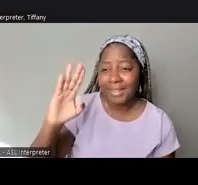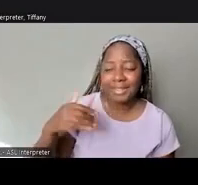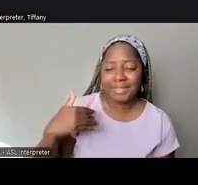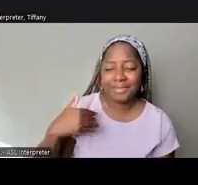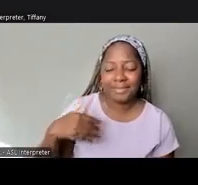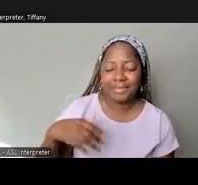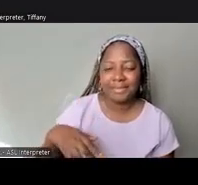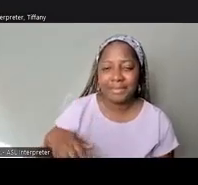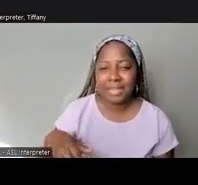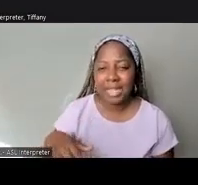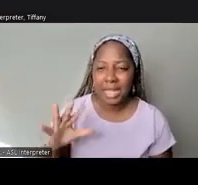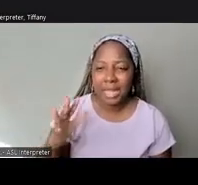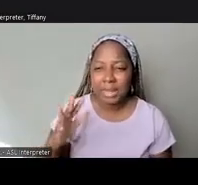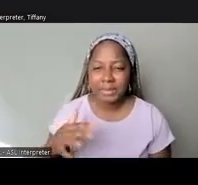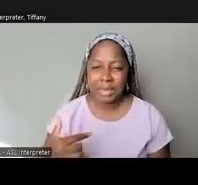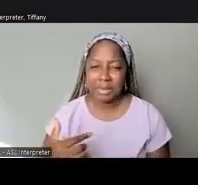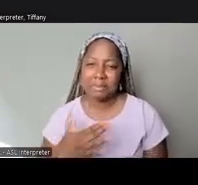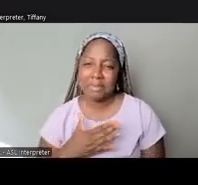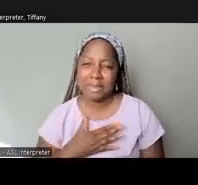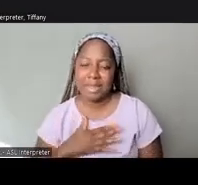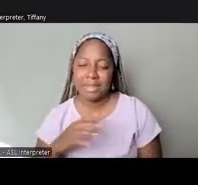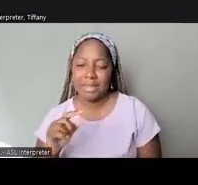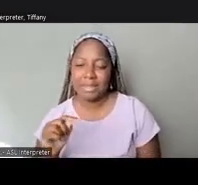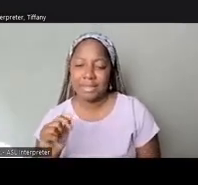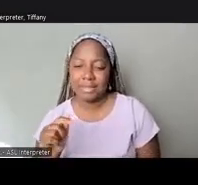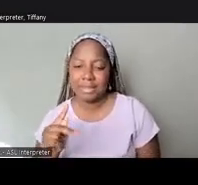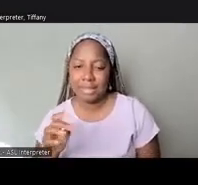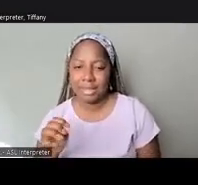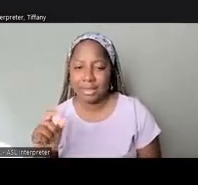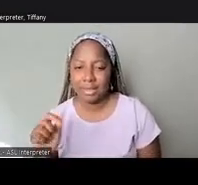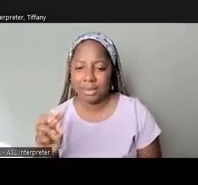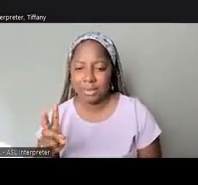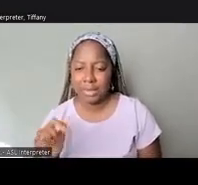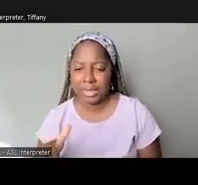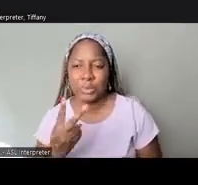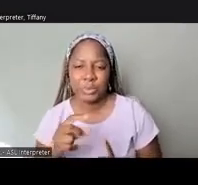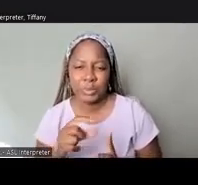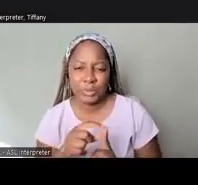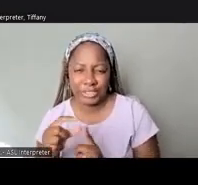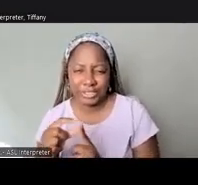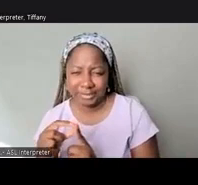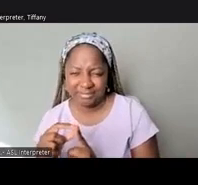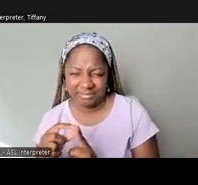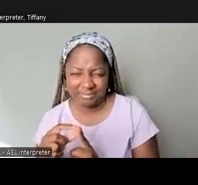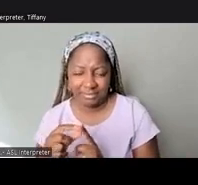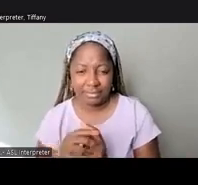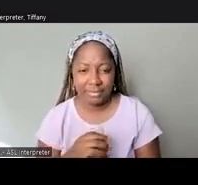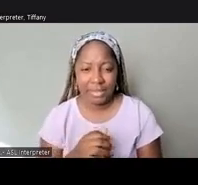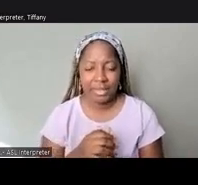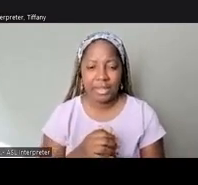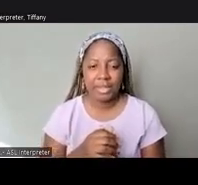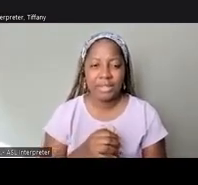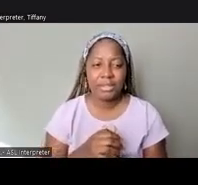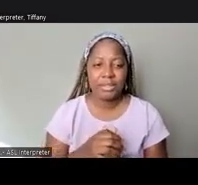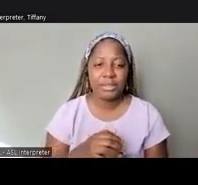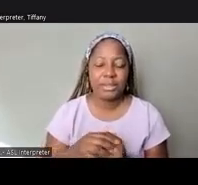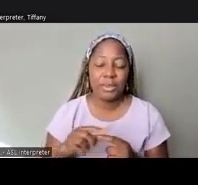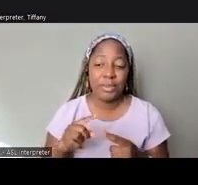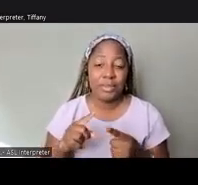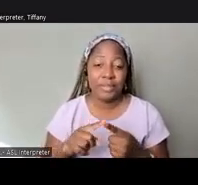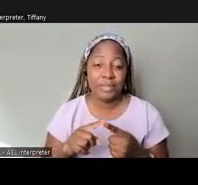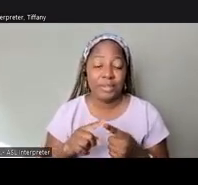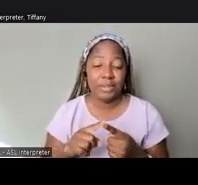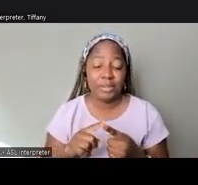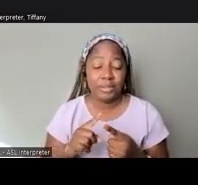Hi, kind of my takeaway, I'm gonna do like 2 words, like section together. Like the first one that comes to mind